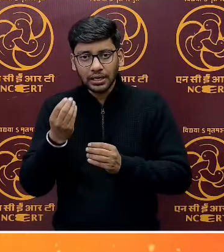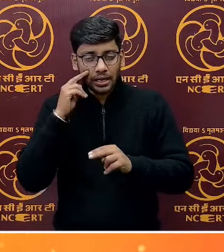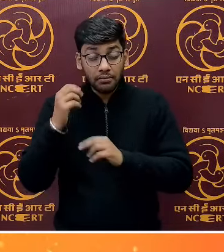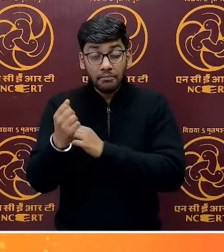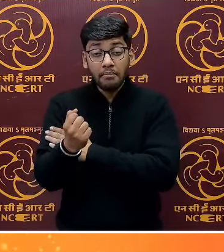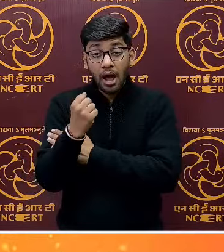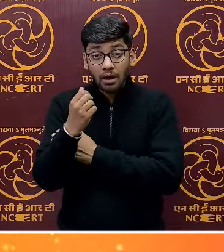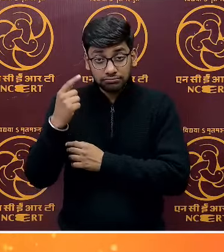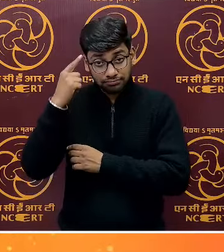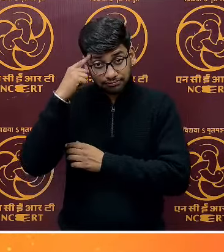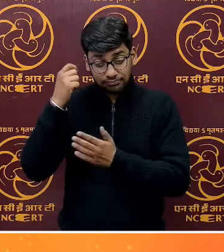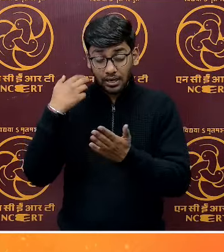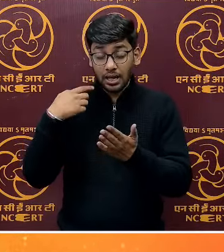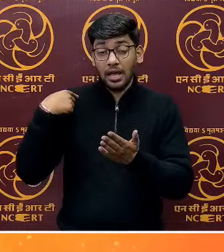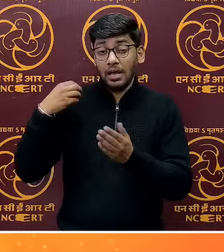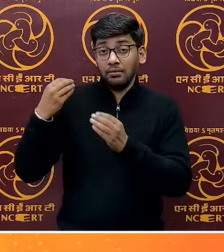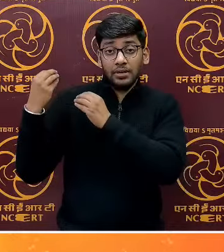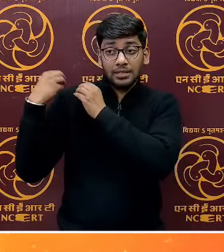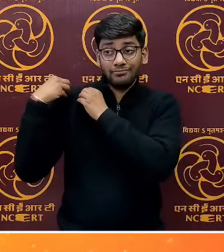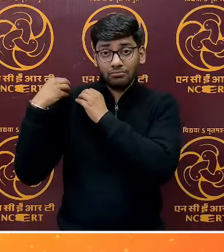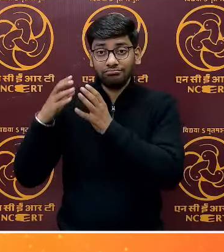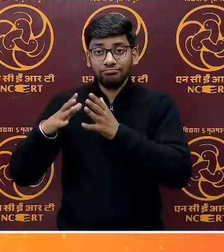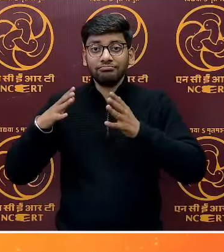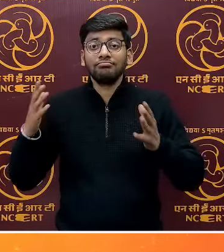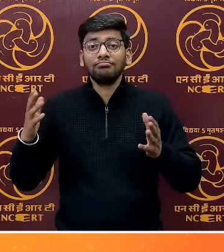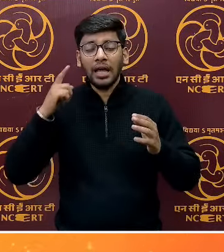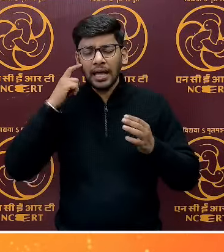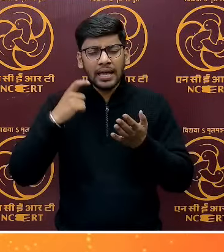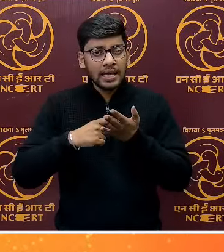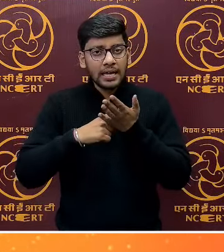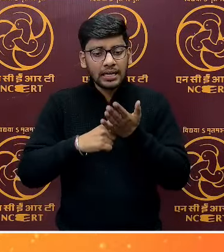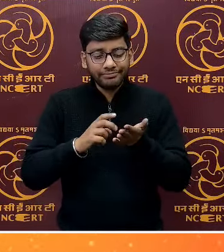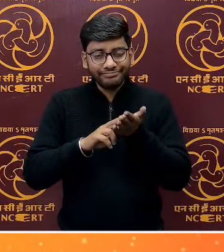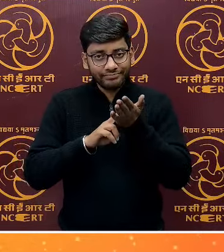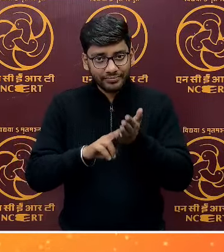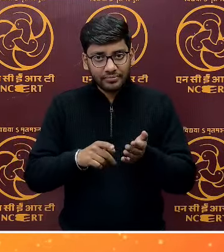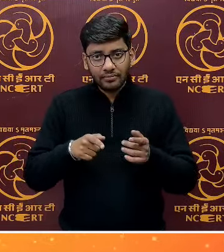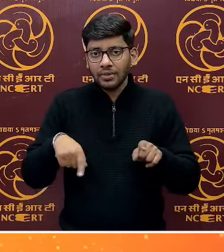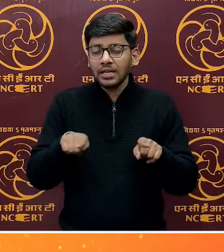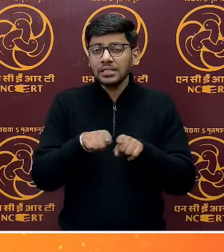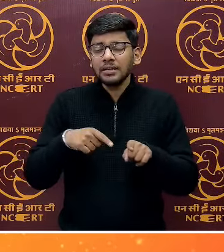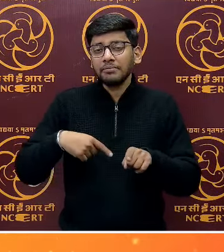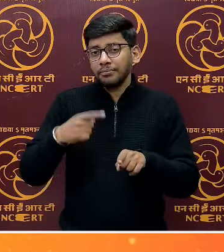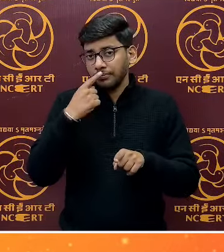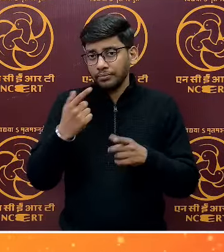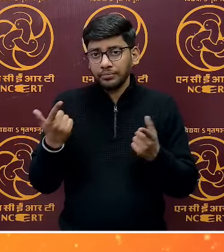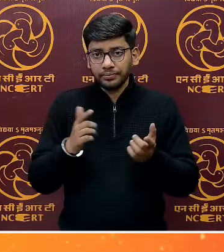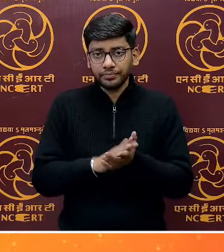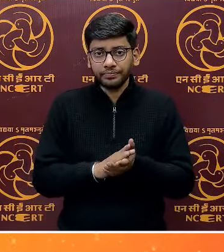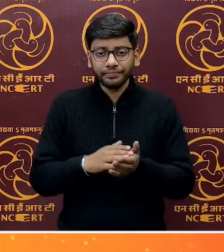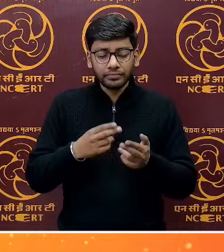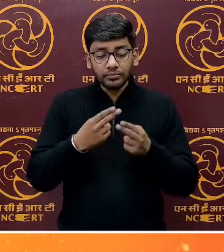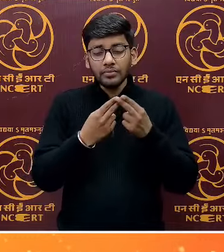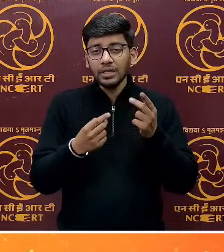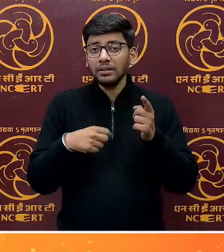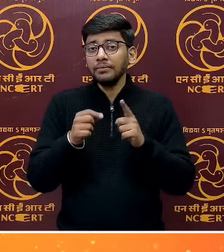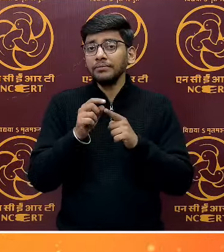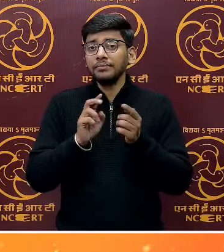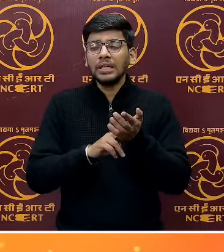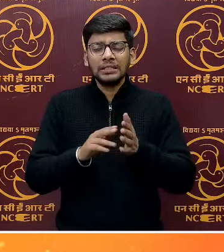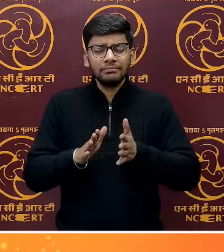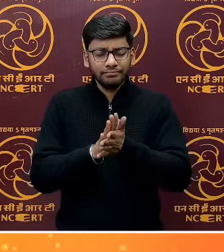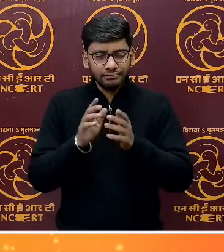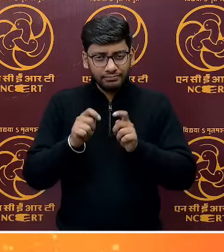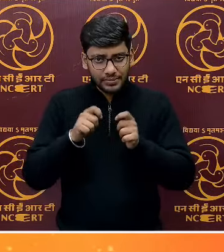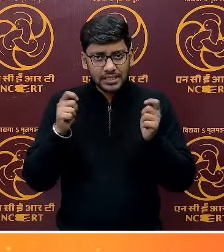we have to be mindful of the nature. We have to respect the nature. Yeah, like I said, the poem throughout talks about celebrating nature,